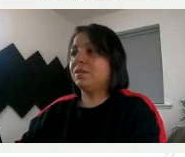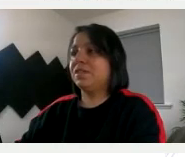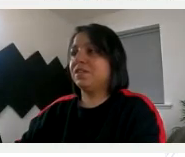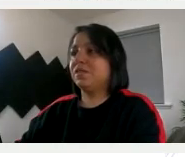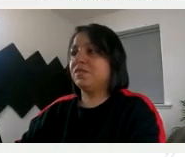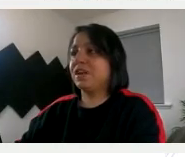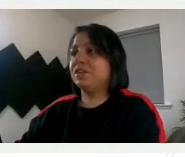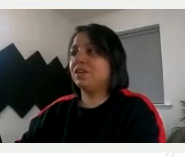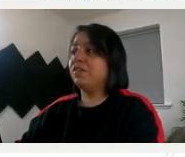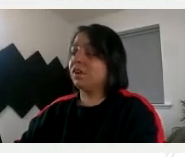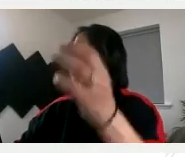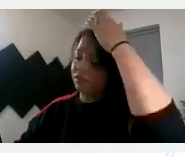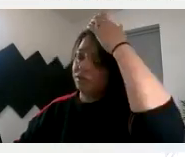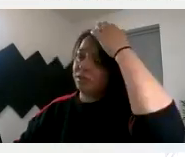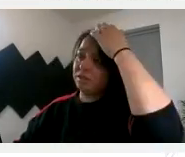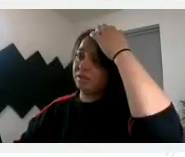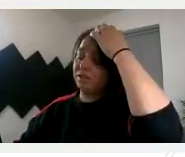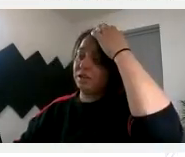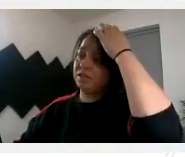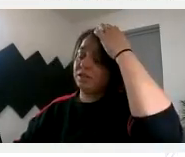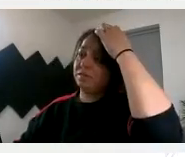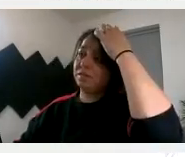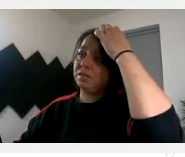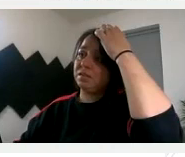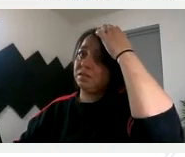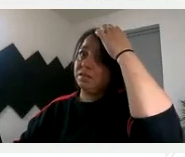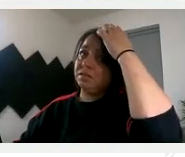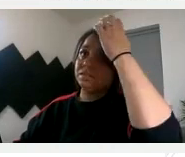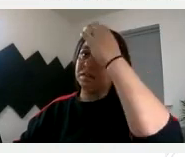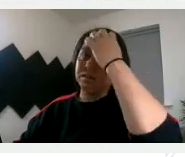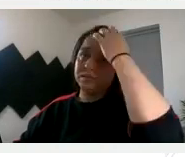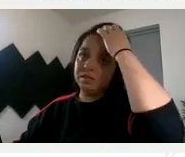Anybody think of one for J? Because I don't think I'll get the other 3 letters.